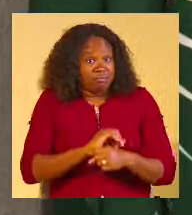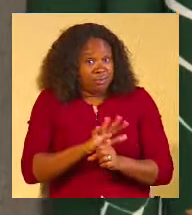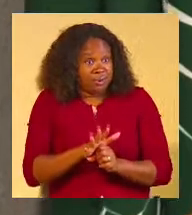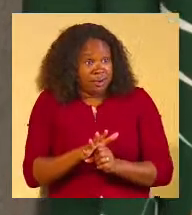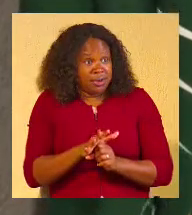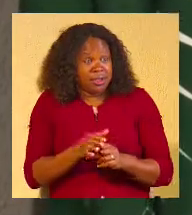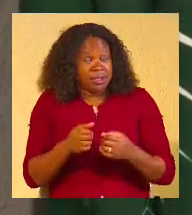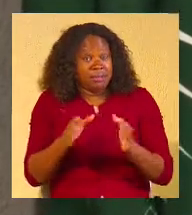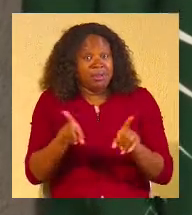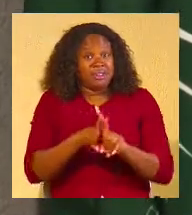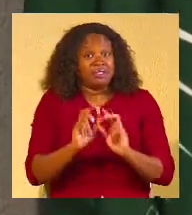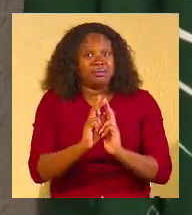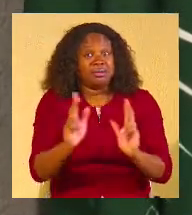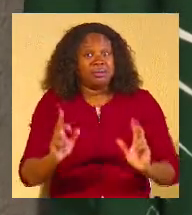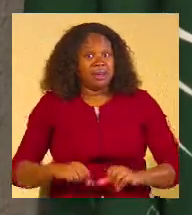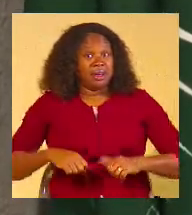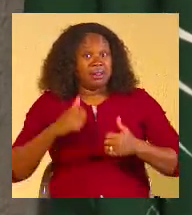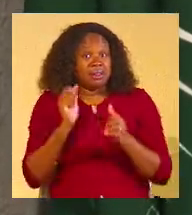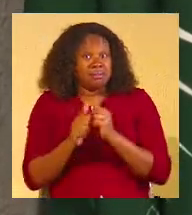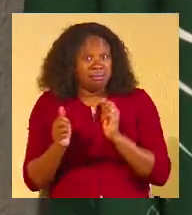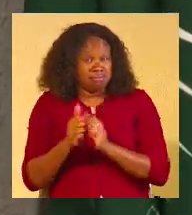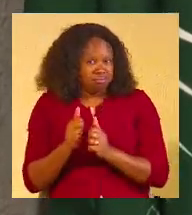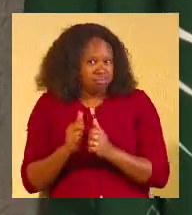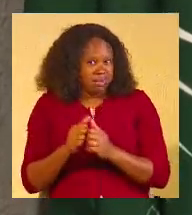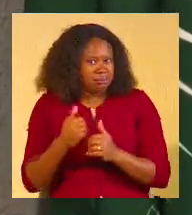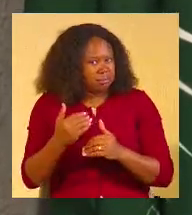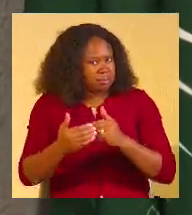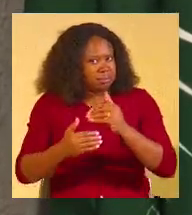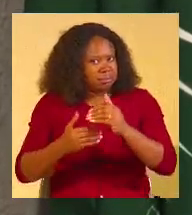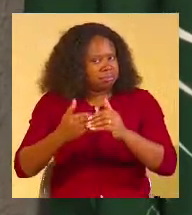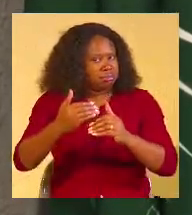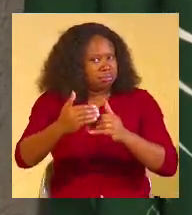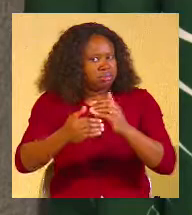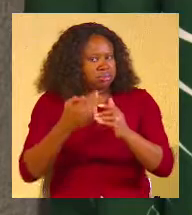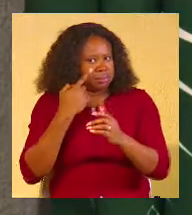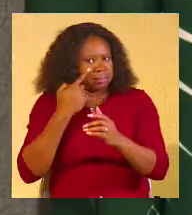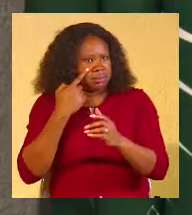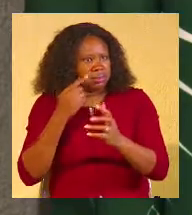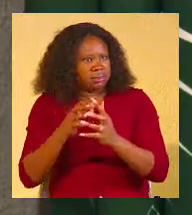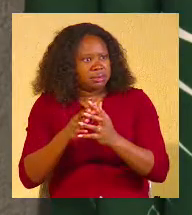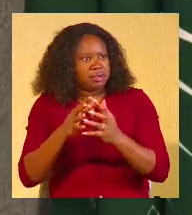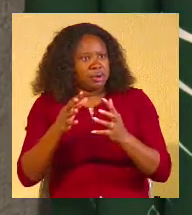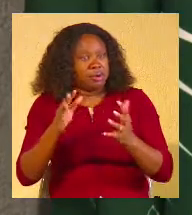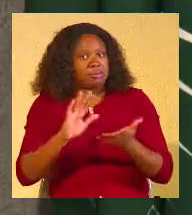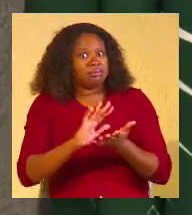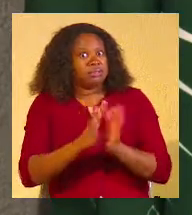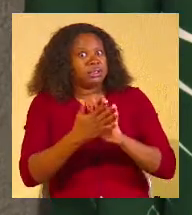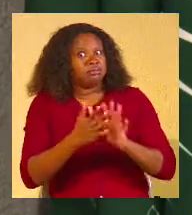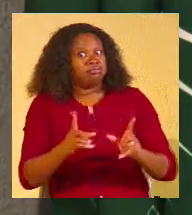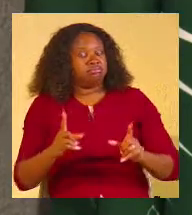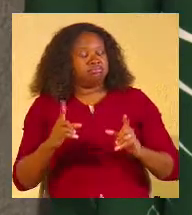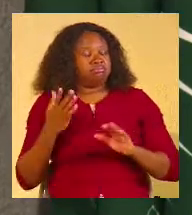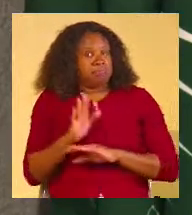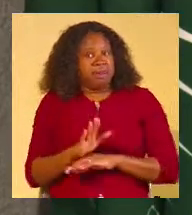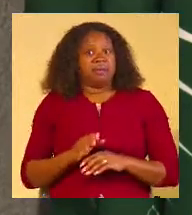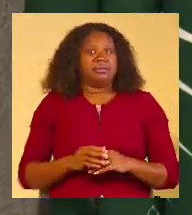as a public health crisis. And what we have seen is that it has morphed into something else, right? It has morphed